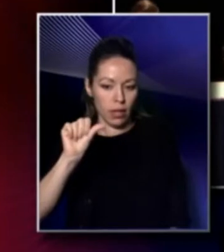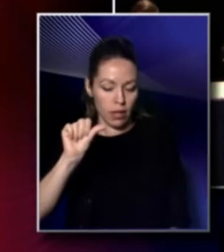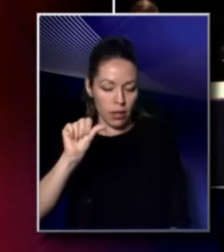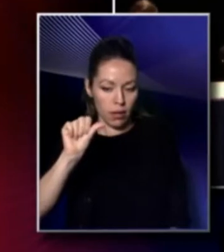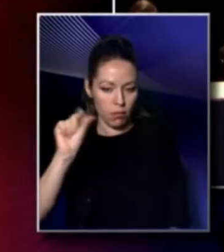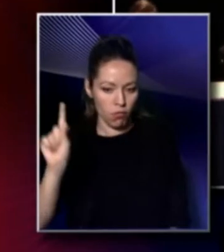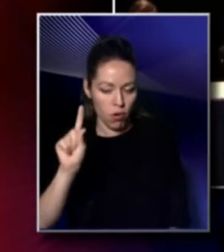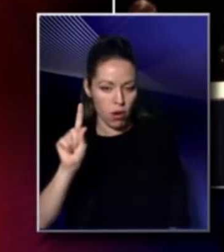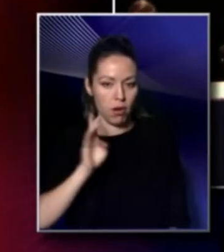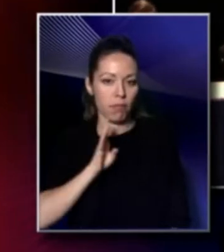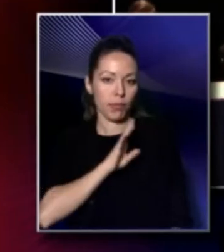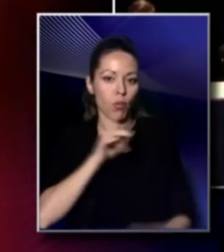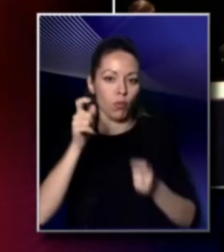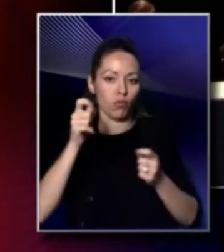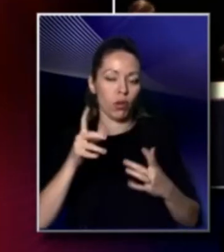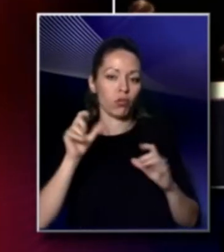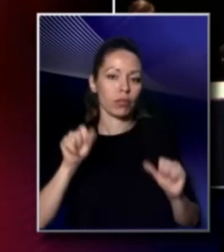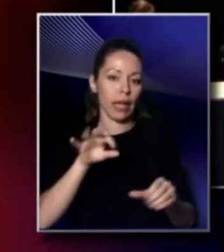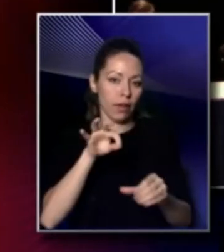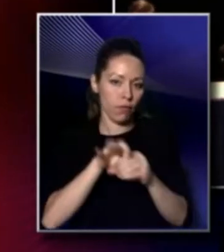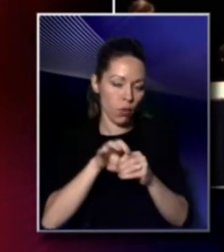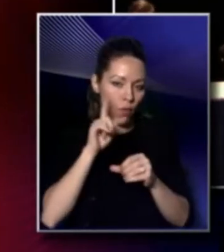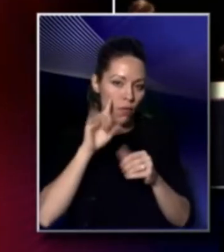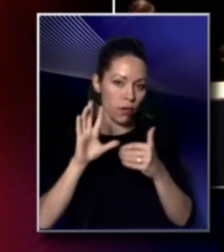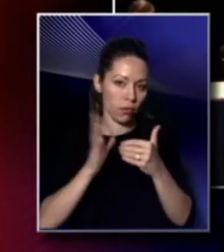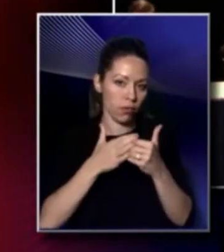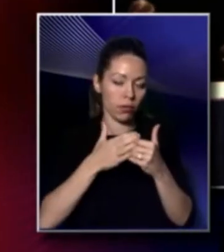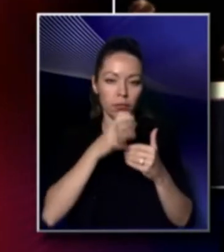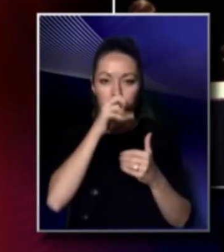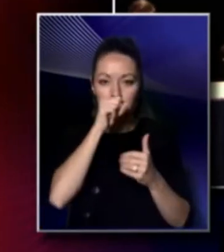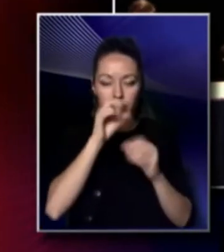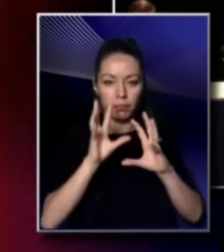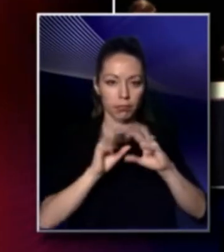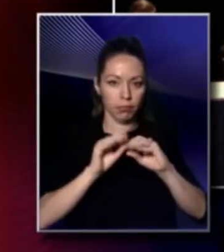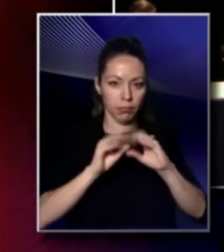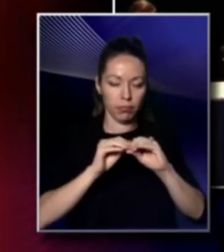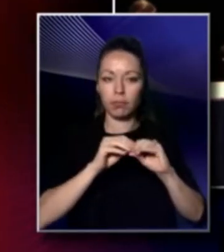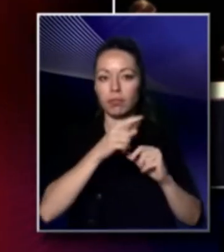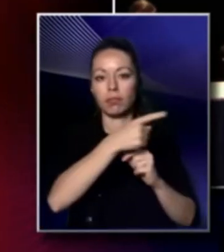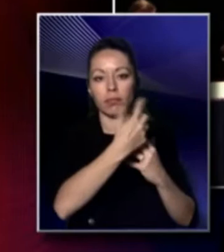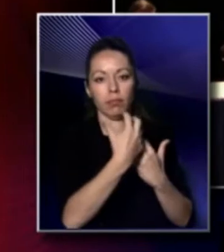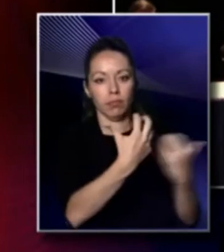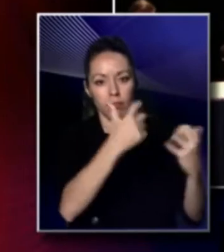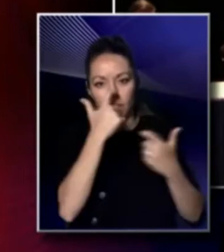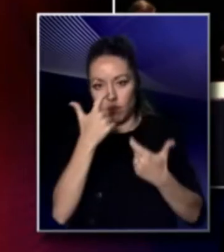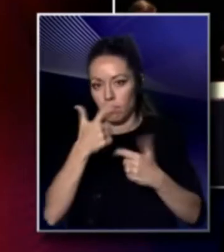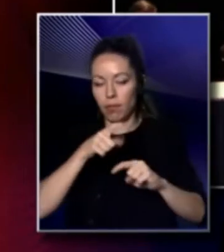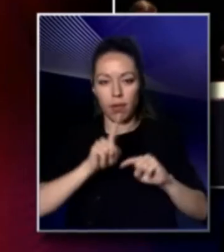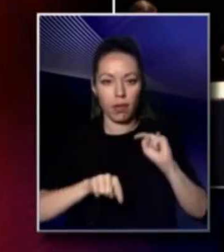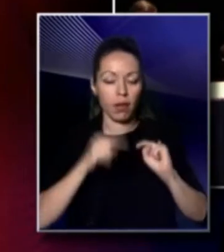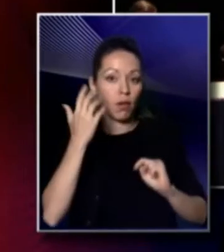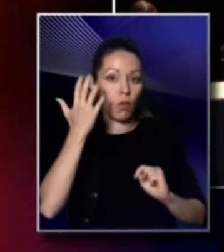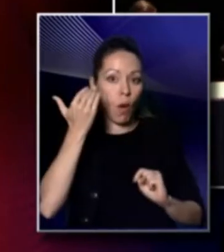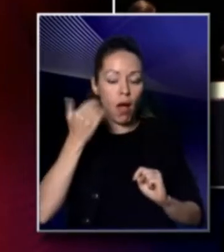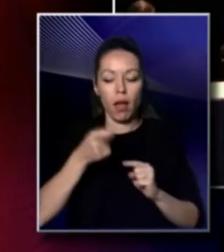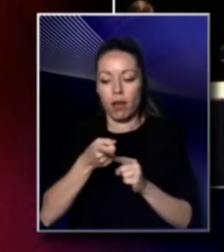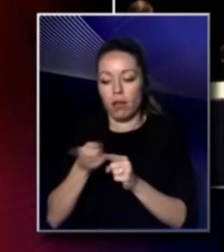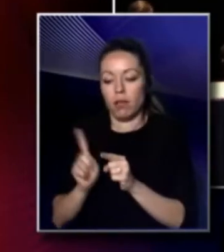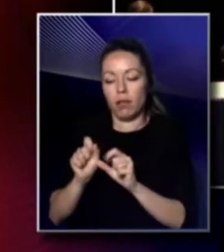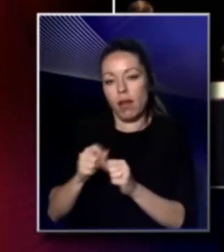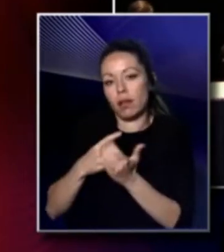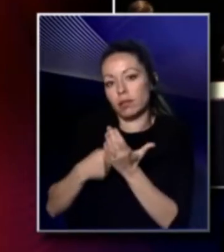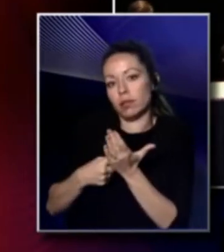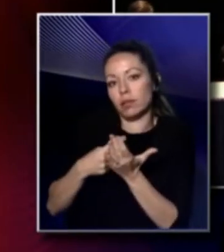38-431.03A1, the Board of Directors may vote to go into executive session, which will not be open to the public, for the purposes of discussion